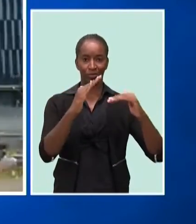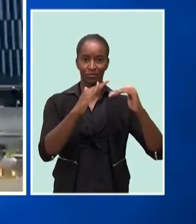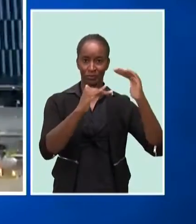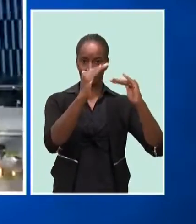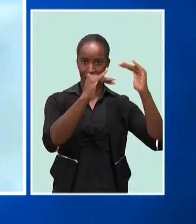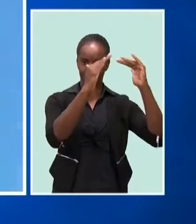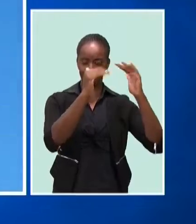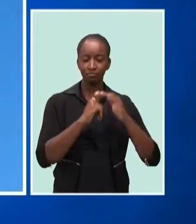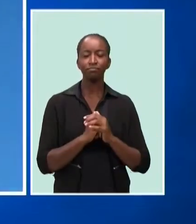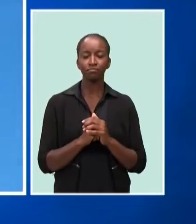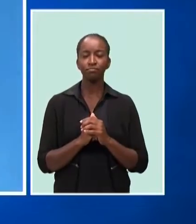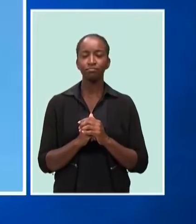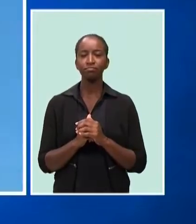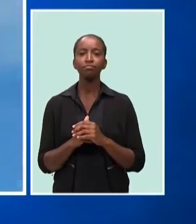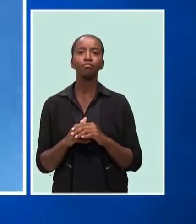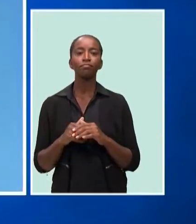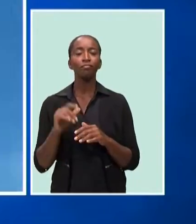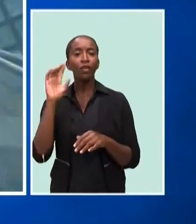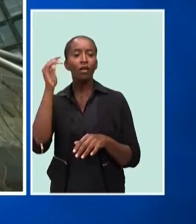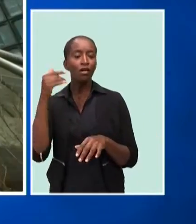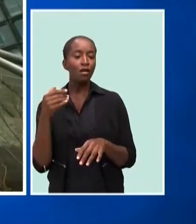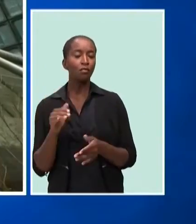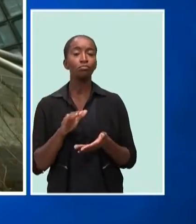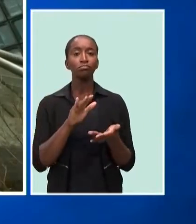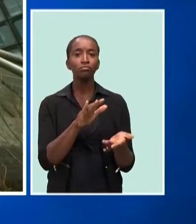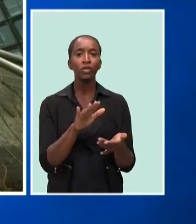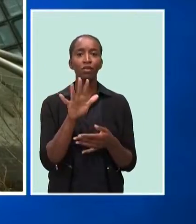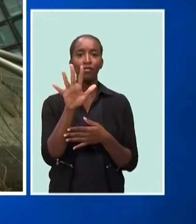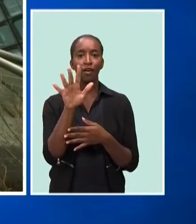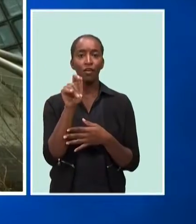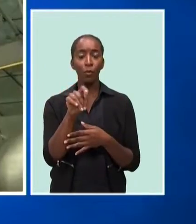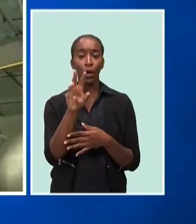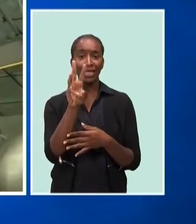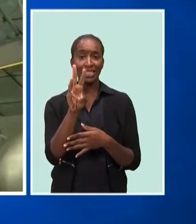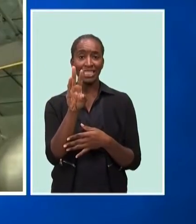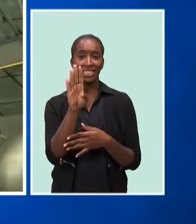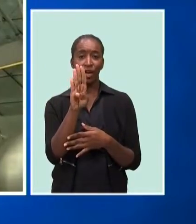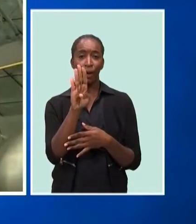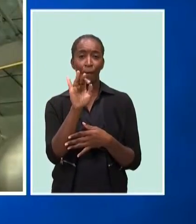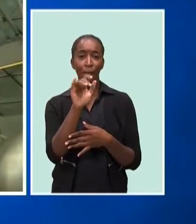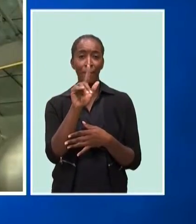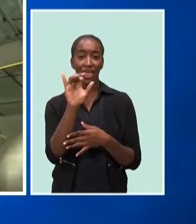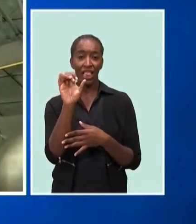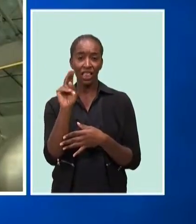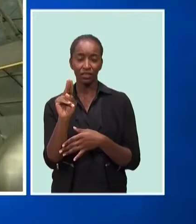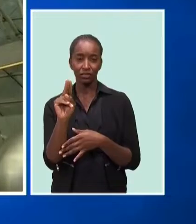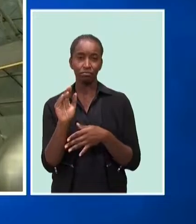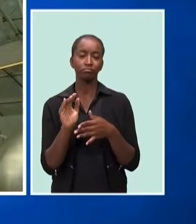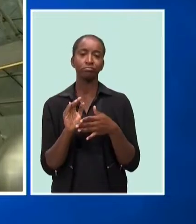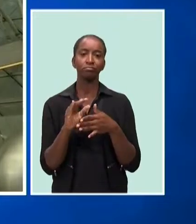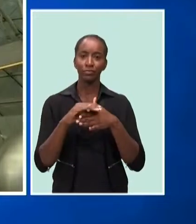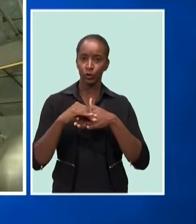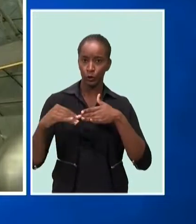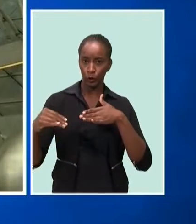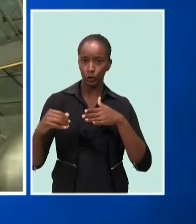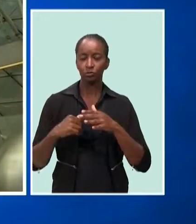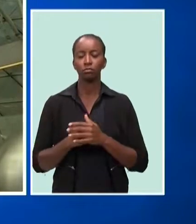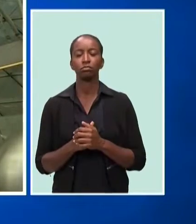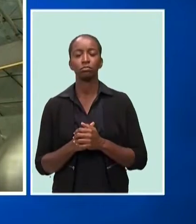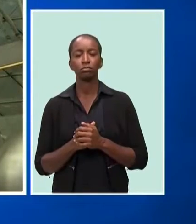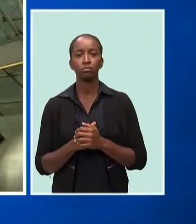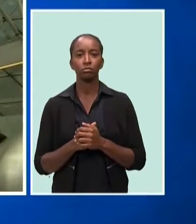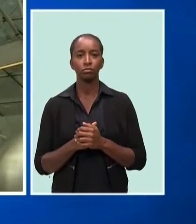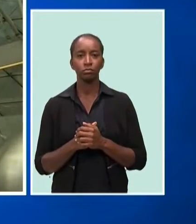received an estimated $5.6 billion from the city in the form of a brand new subway station and various tax